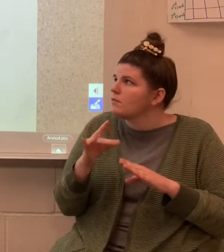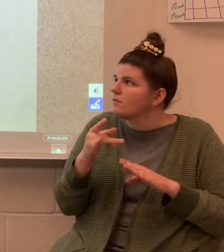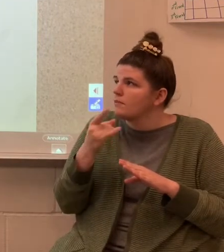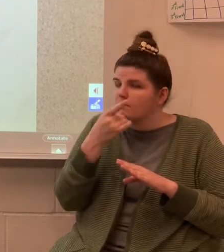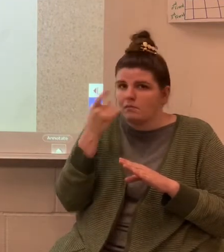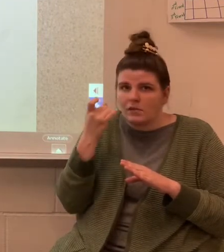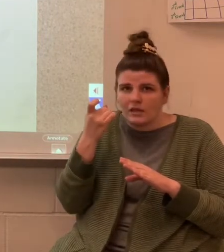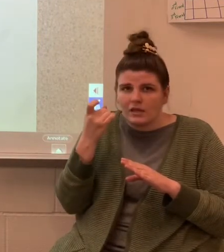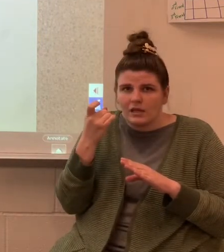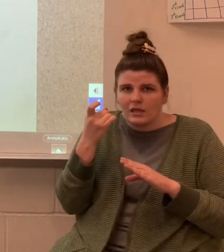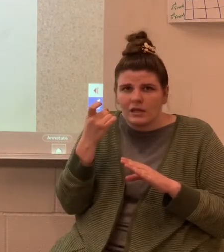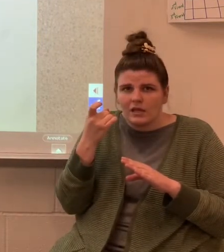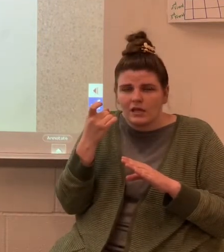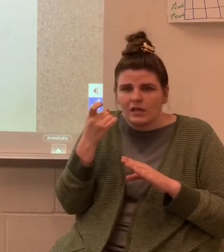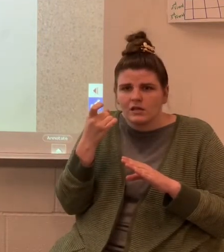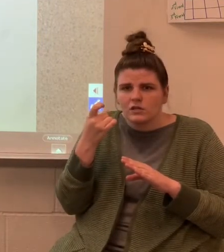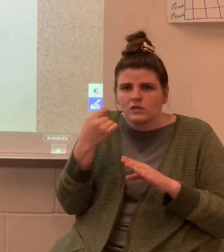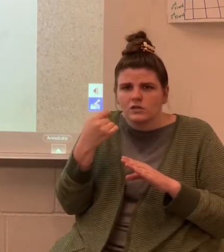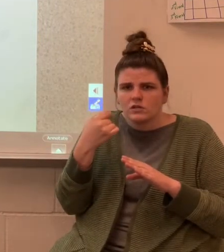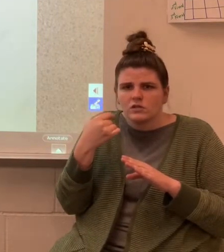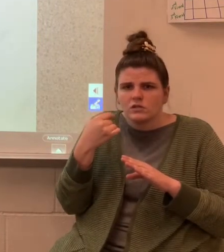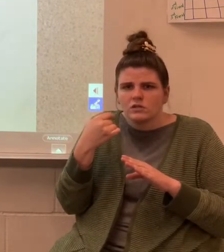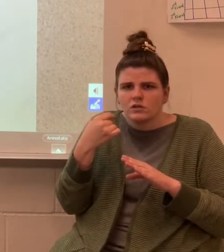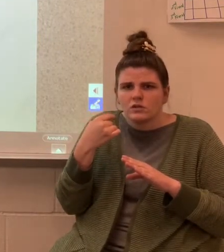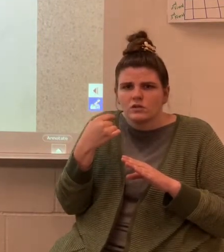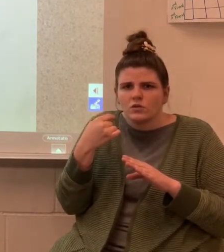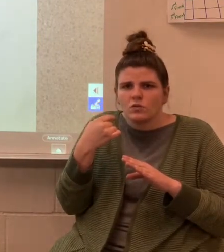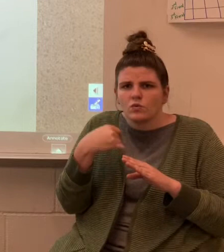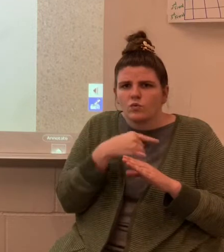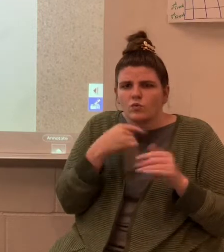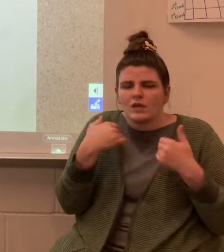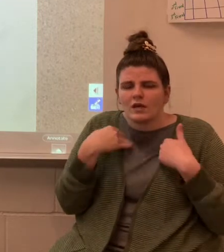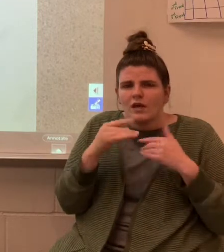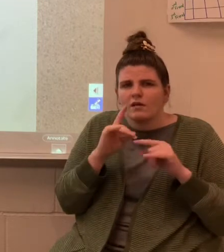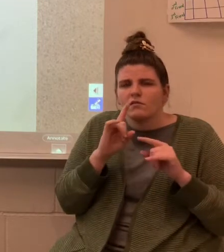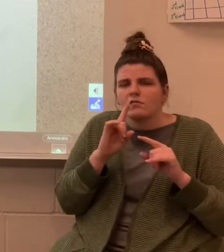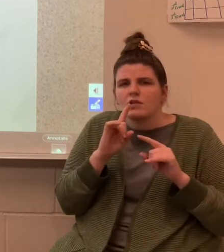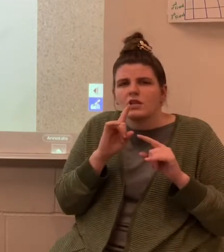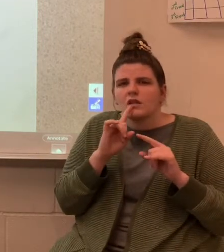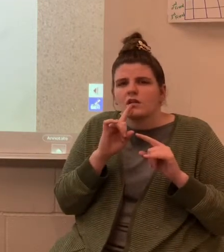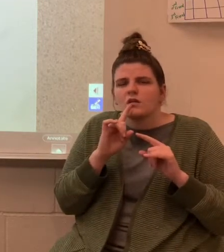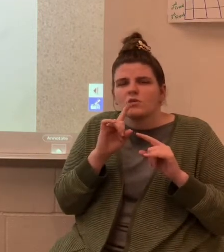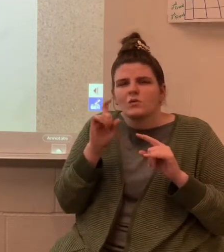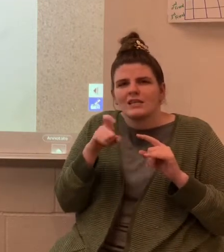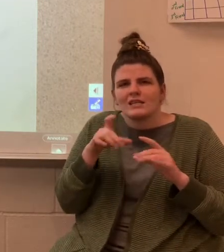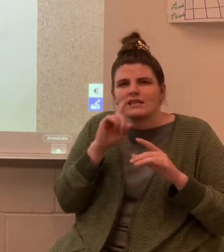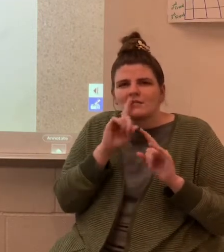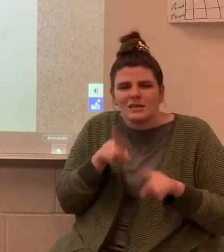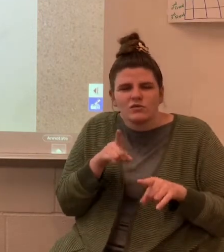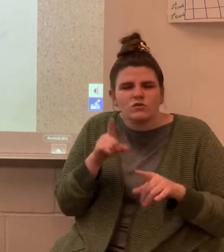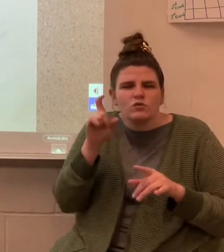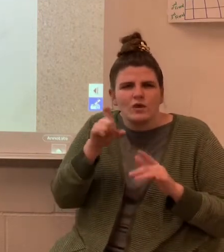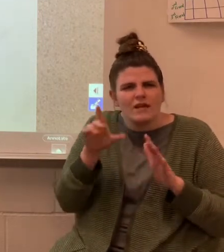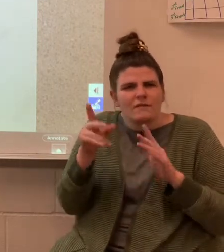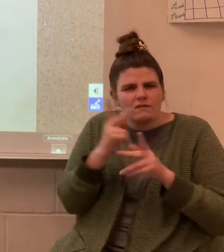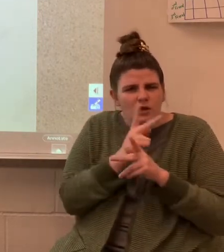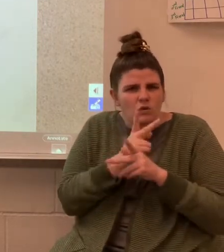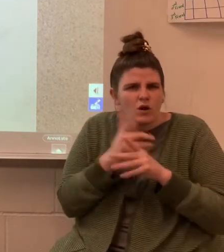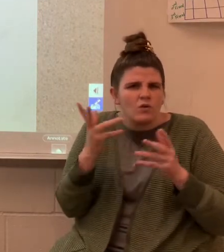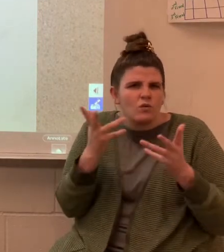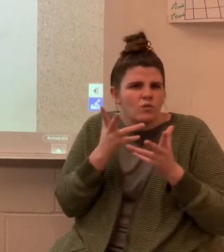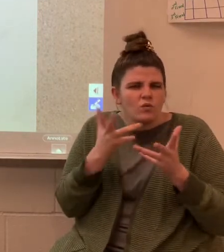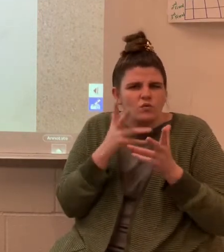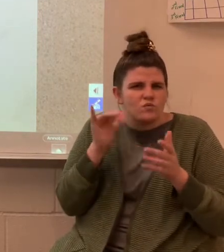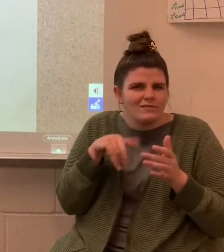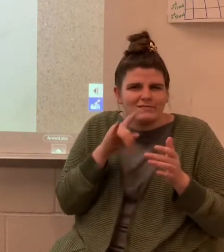have multiplied, but there we have our answer, so we have to go backwards to find out what these would have been. We change this into